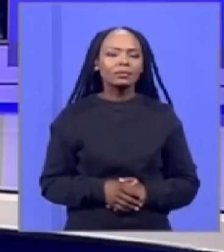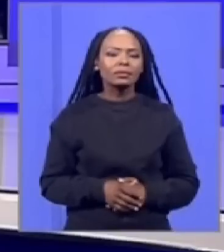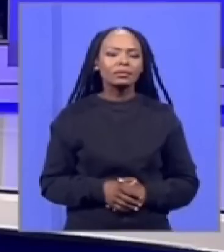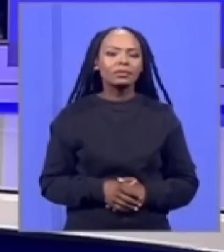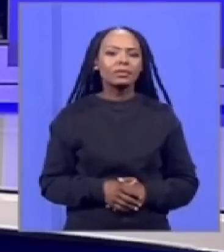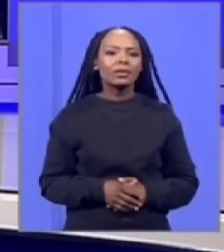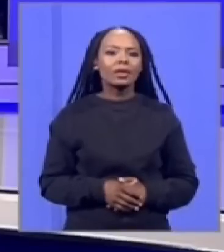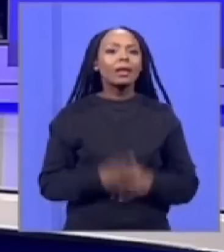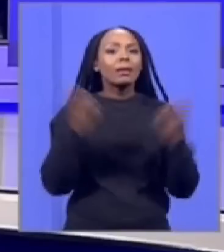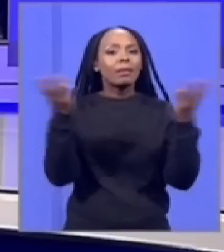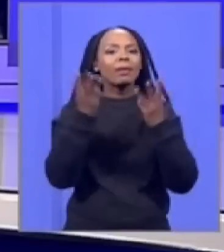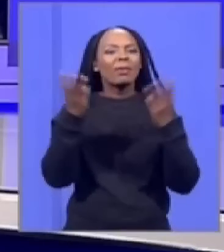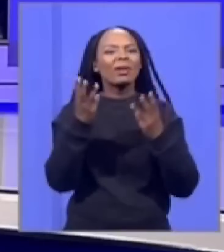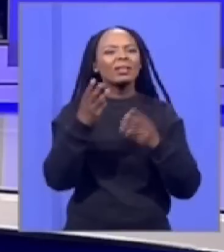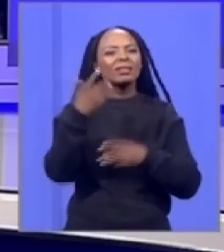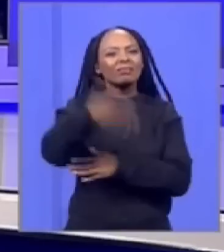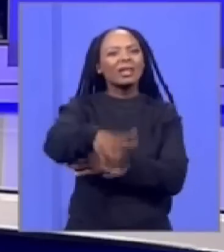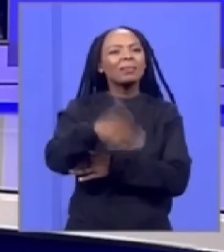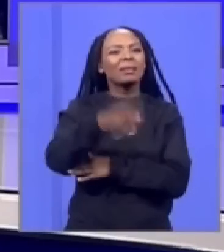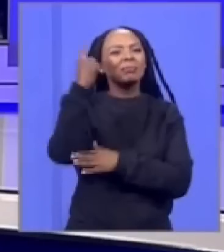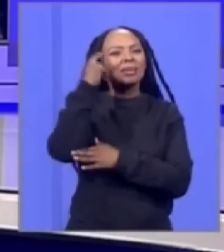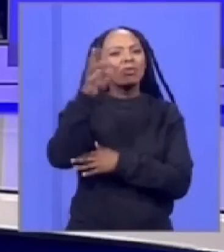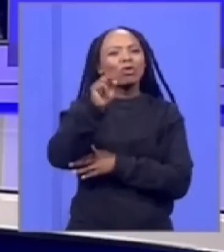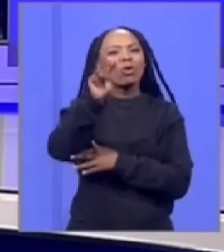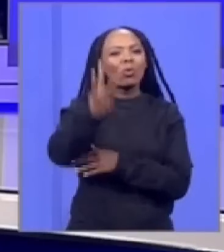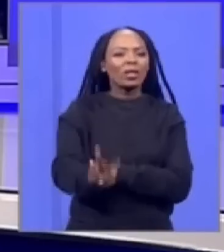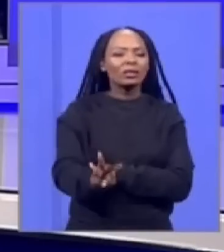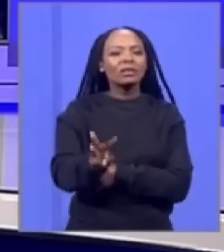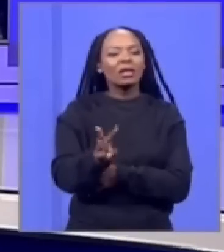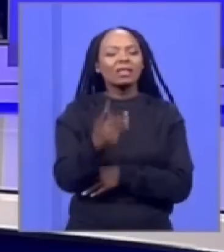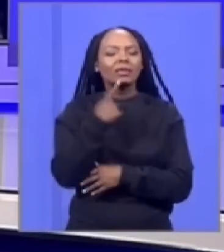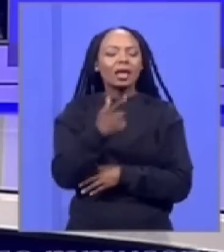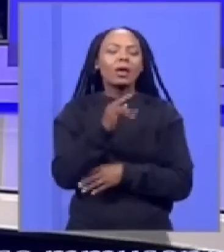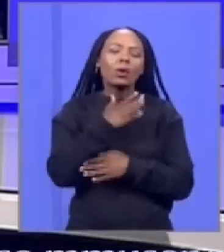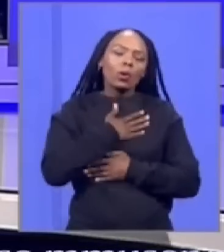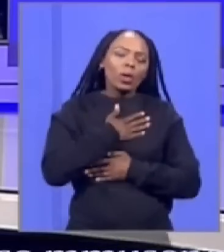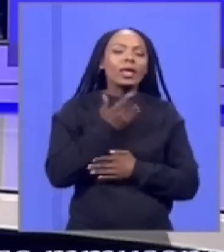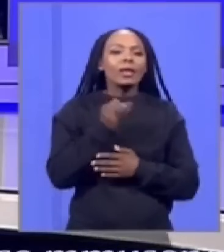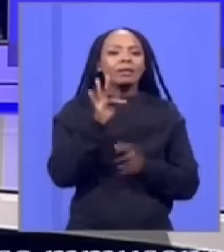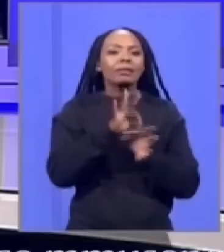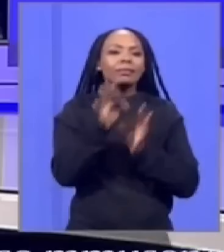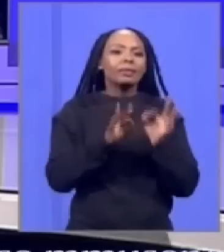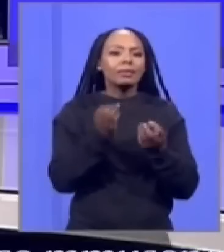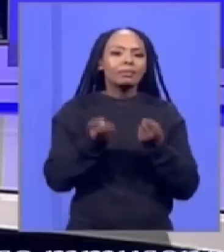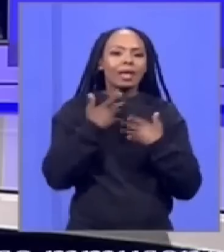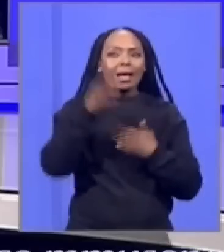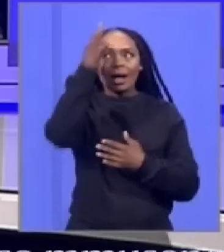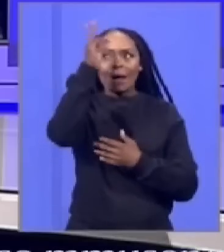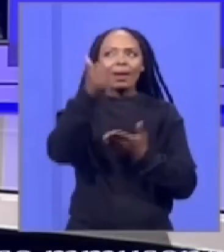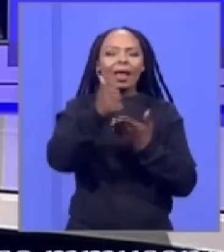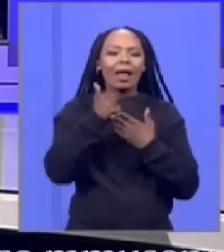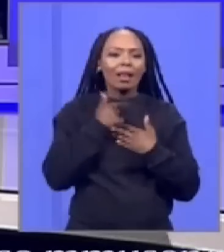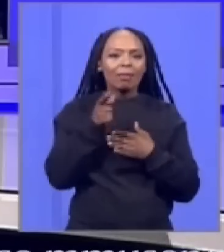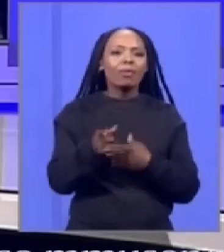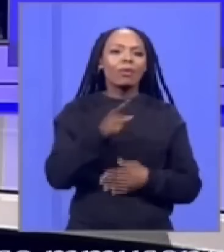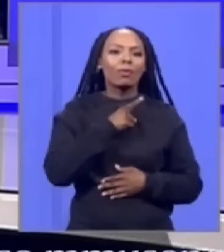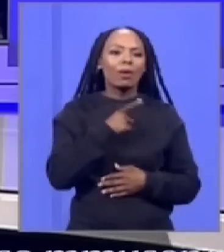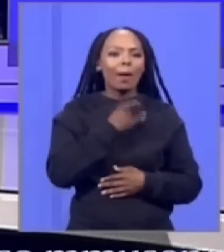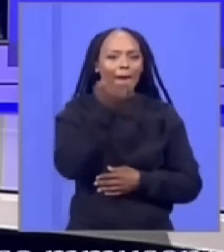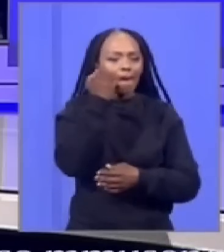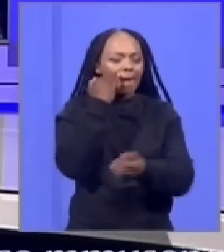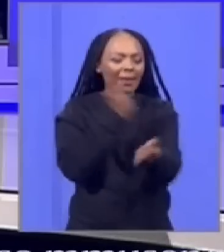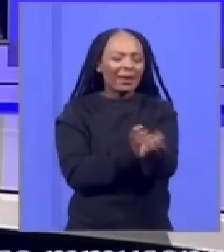Batho ba dulang mebileng Mahikeng North West ba re e ka ba mpho e molemo ka ho fetisisa ho bona ya Christmas ha mmuso o ka ba thusa hore ba ntshe dithethefatsi